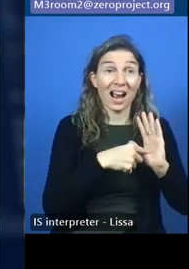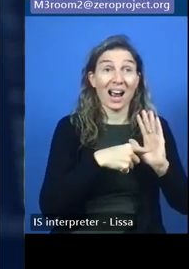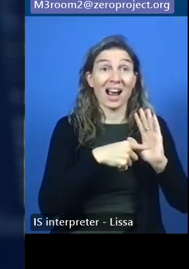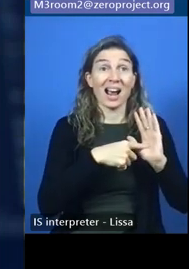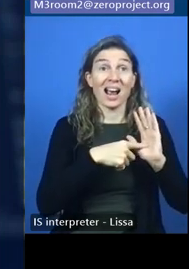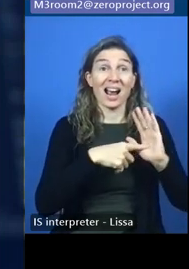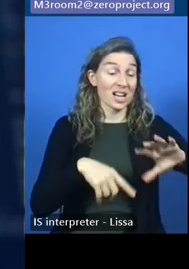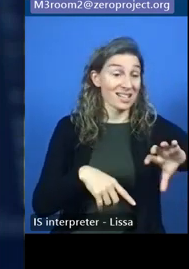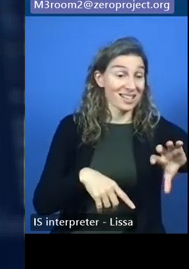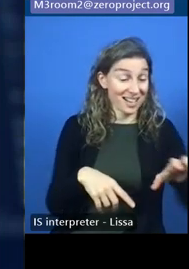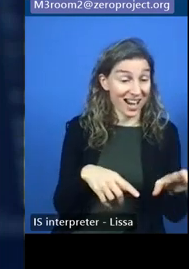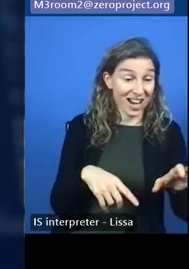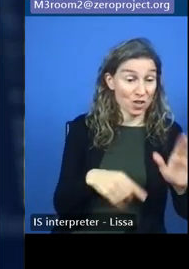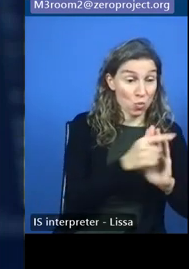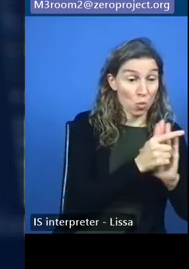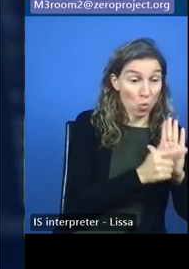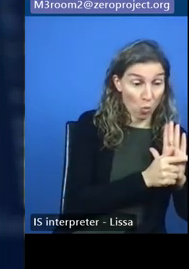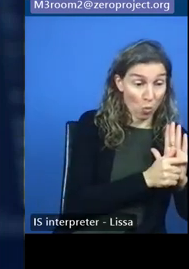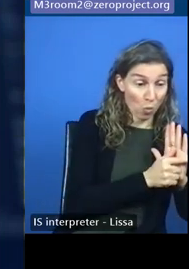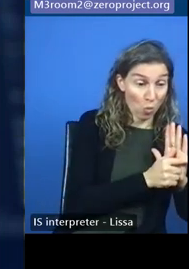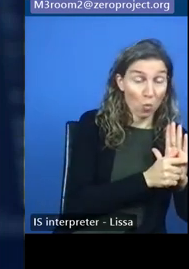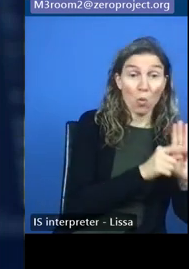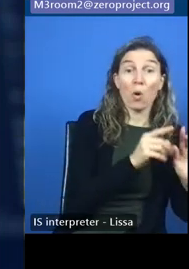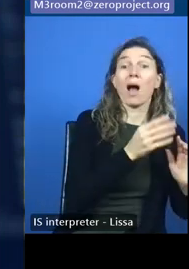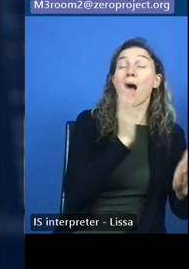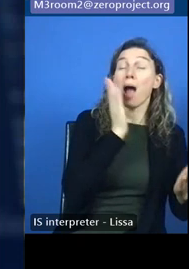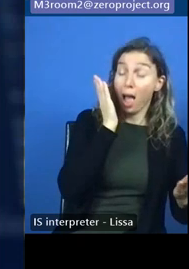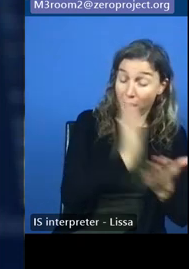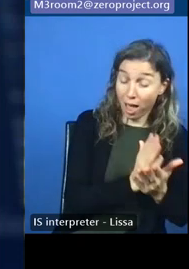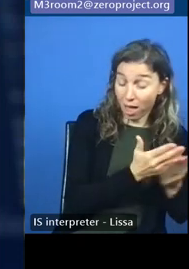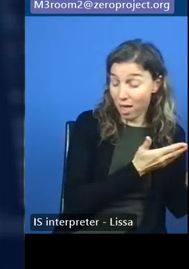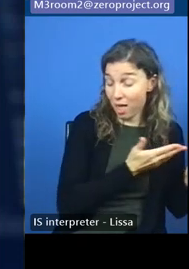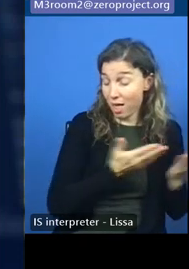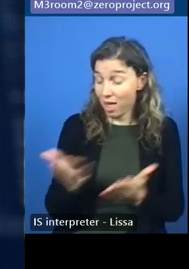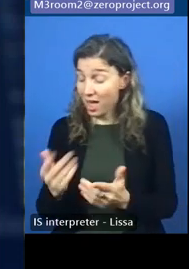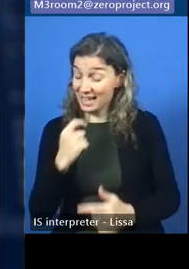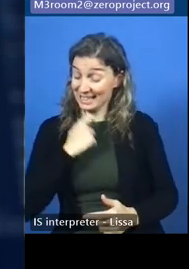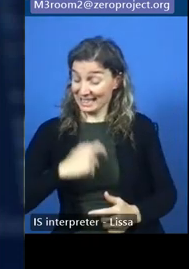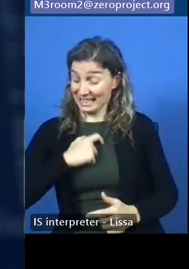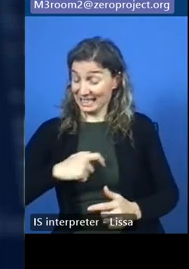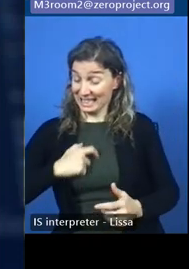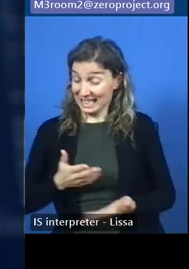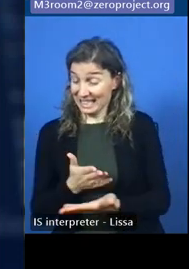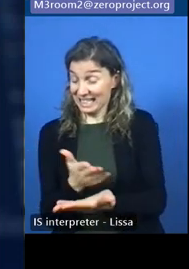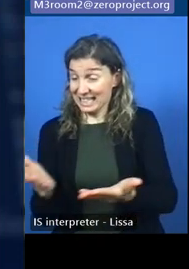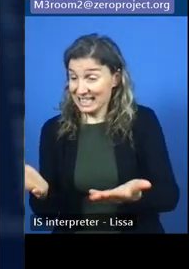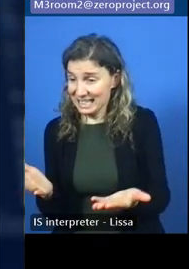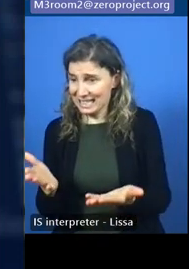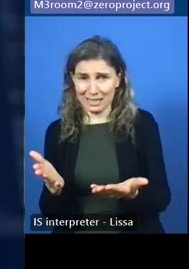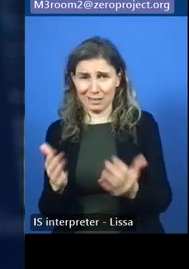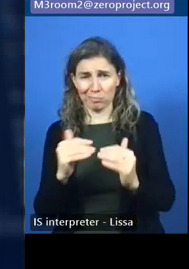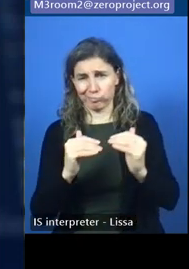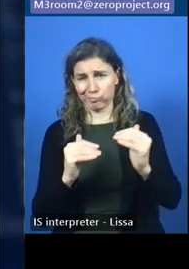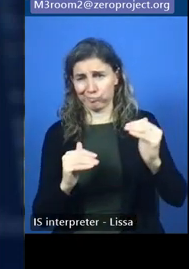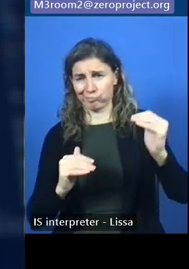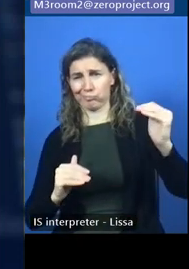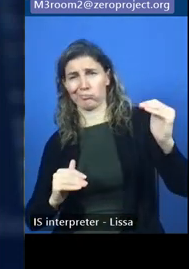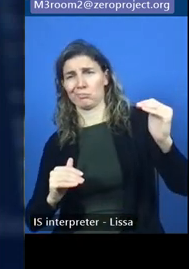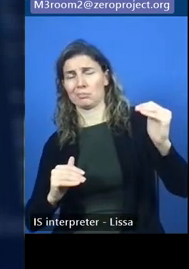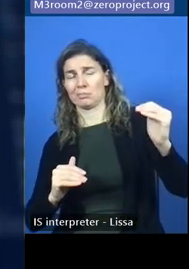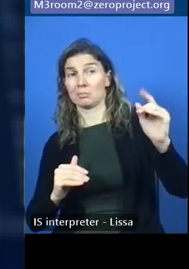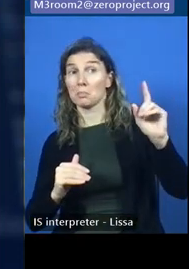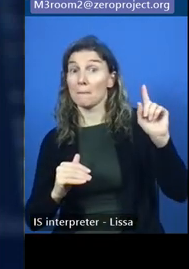actually being delivered to citizens. Thankfully, citizens around the globe are raising the bar for states to use evidence